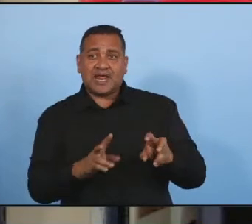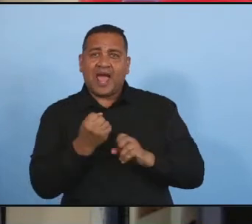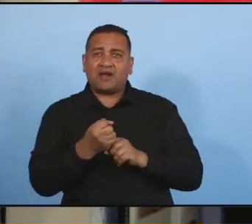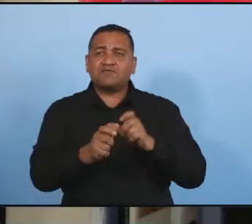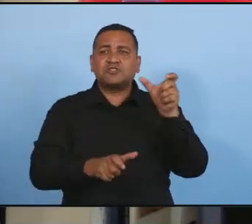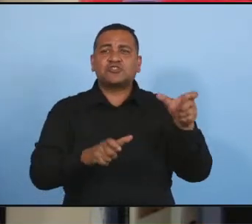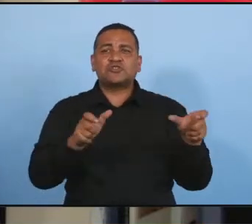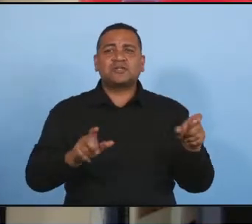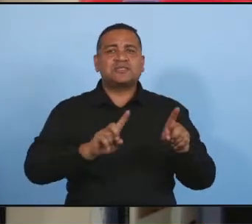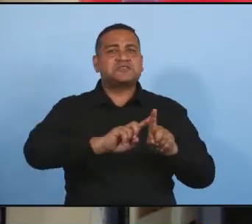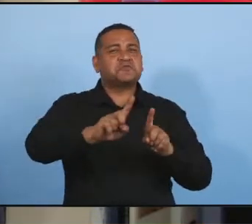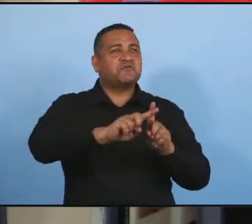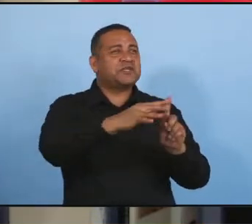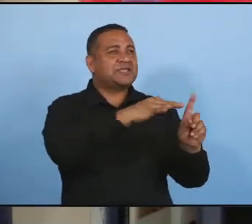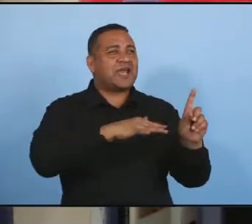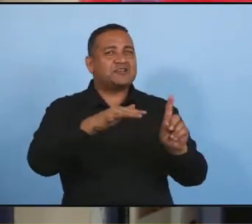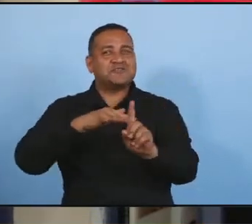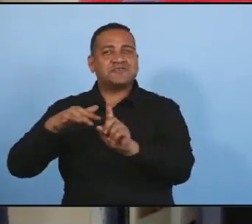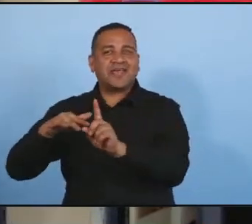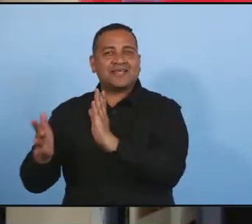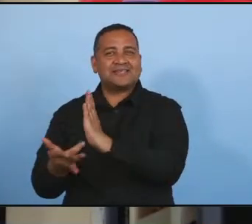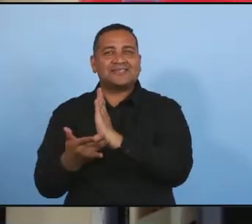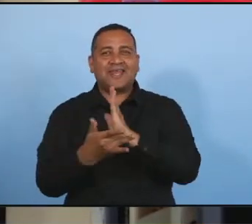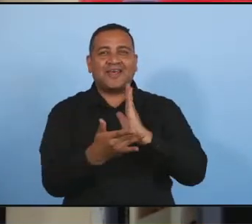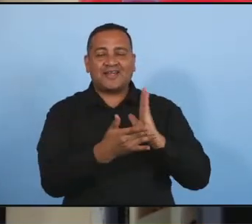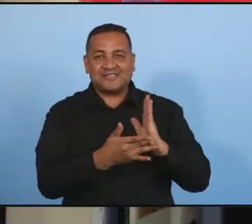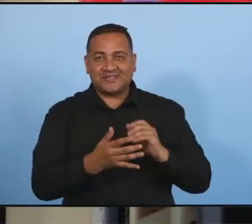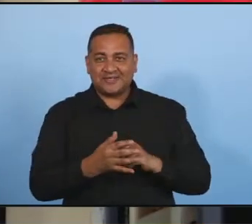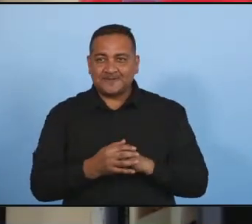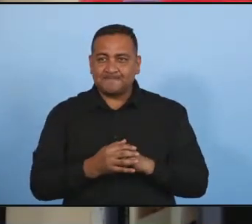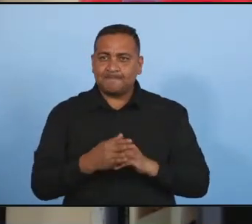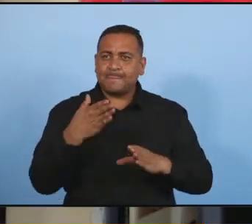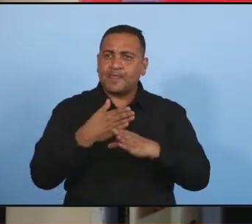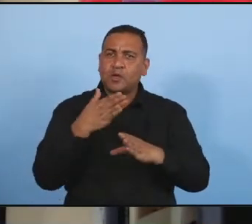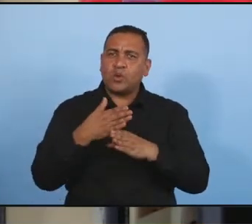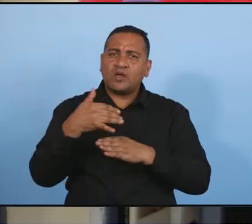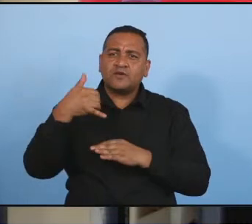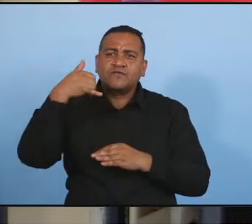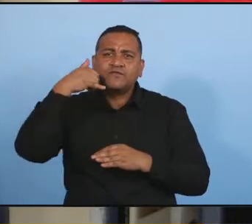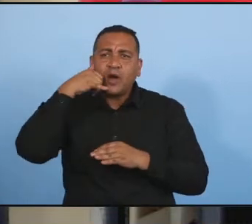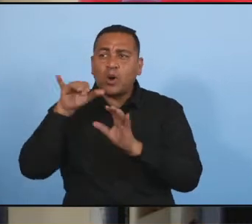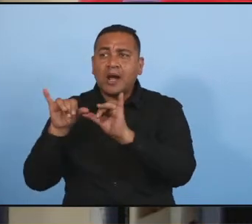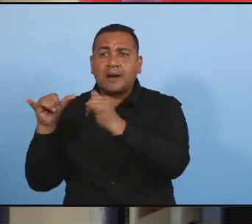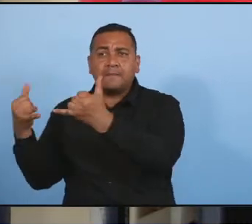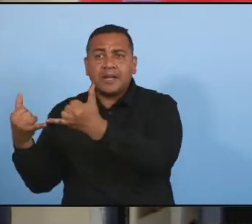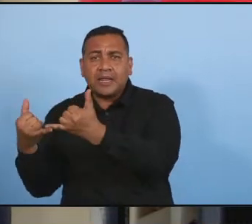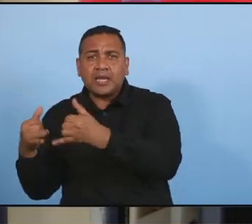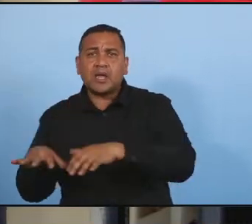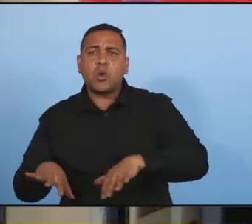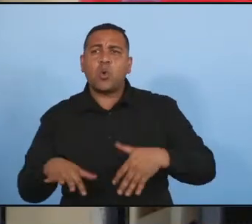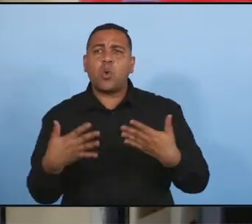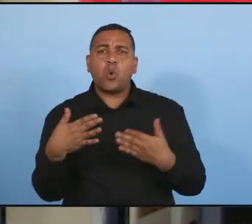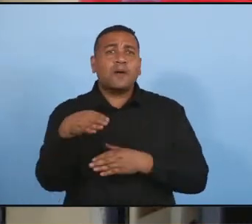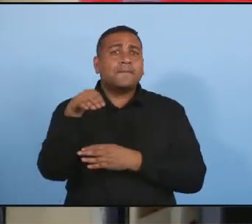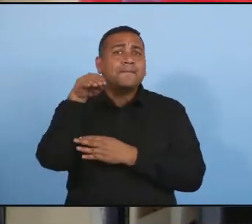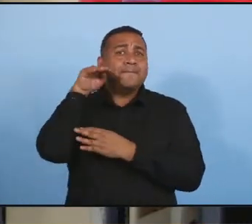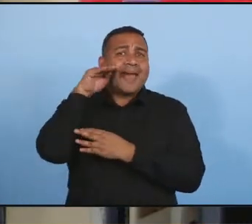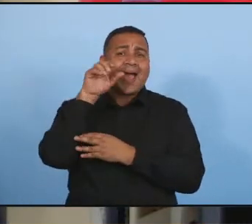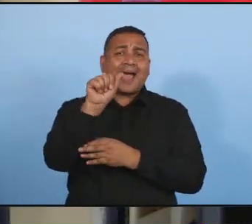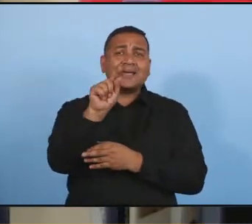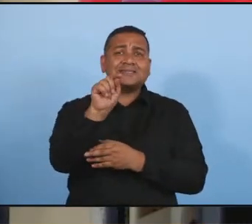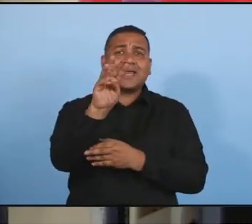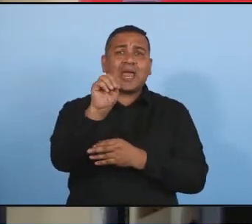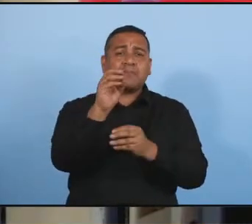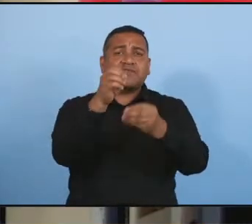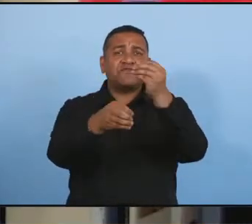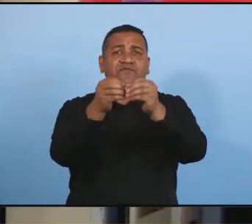from telecommunications to working for ATM companies, installing ATMs, to repairs, electronic repairs. So